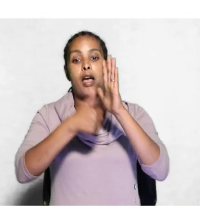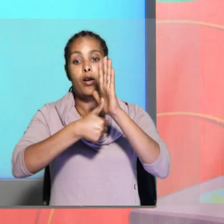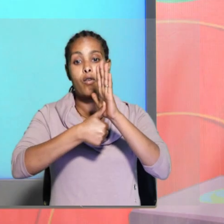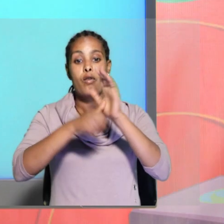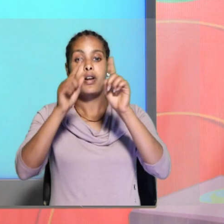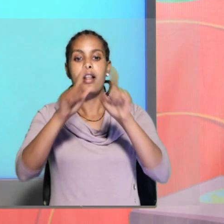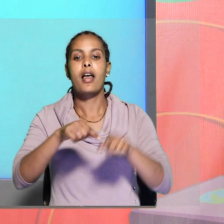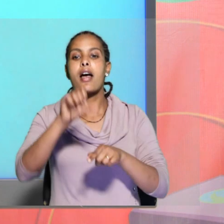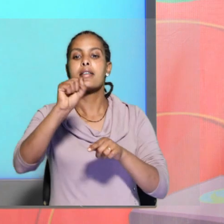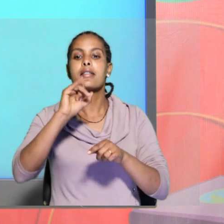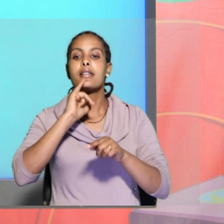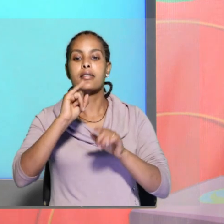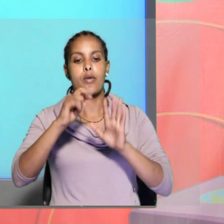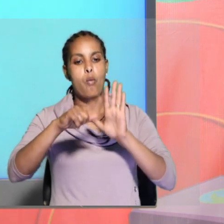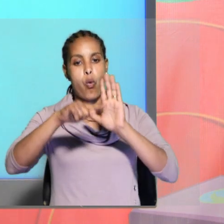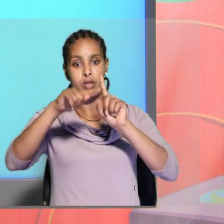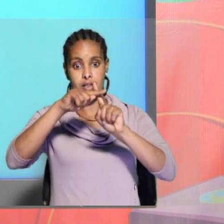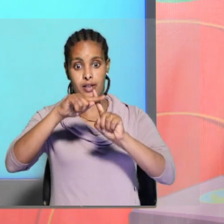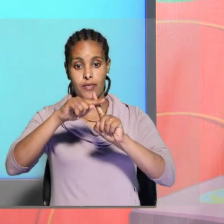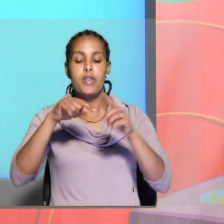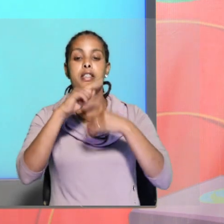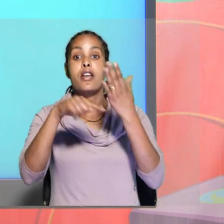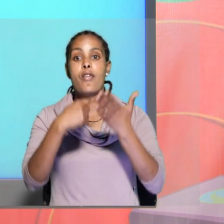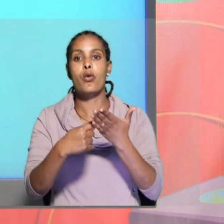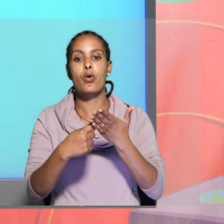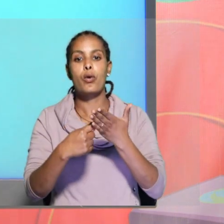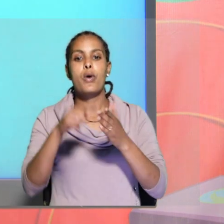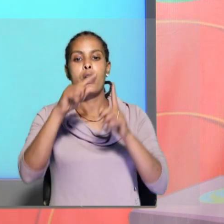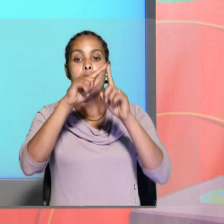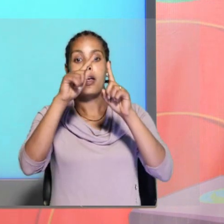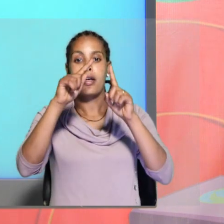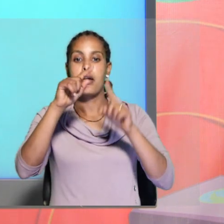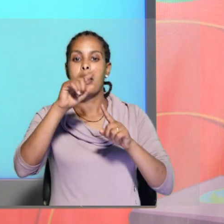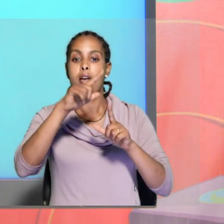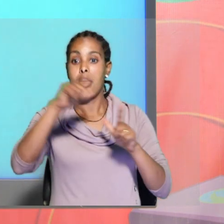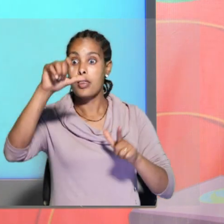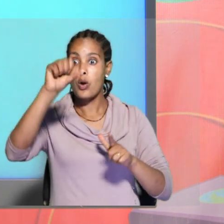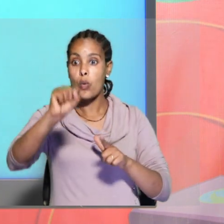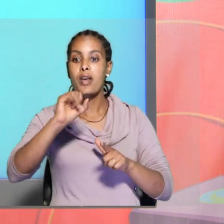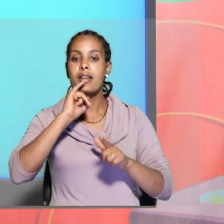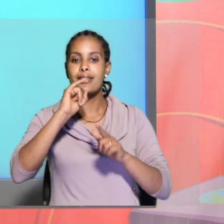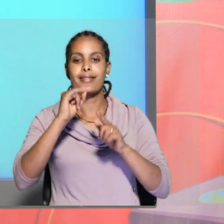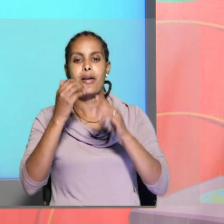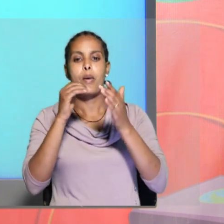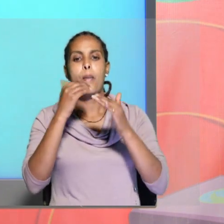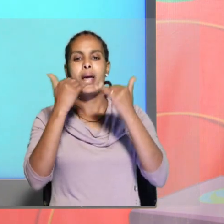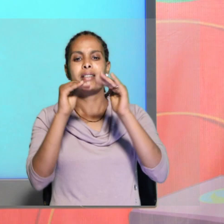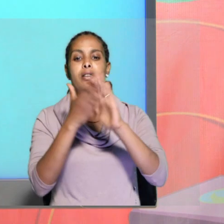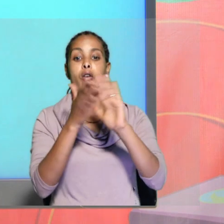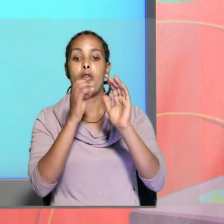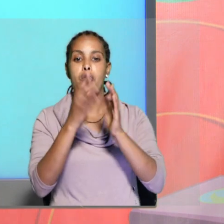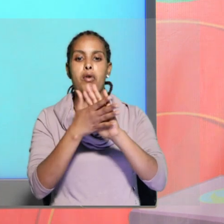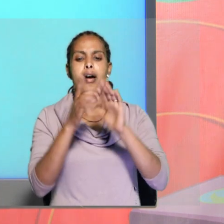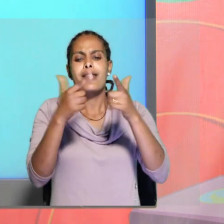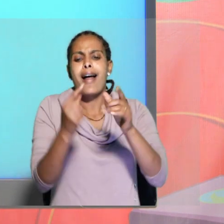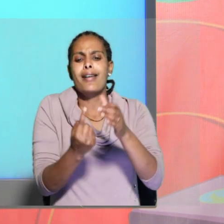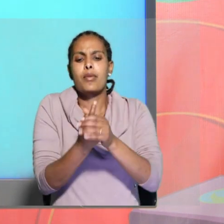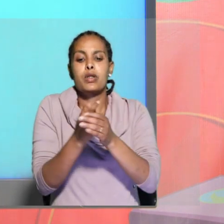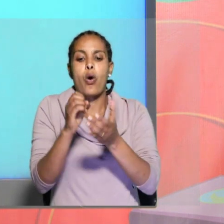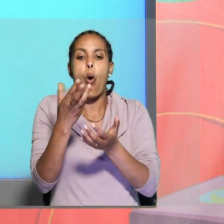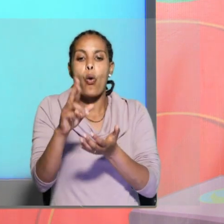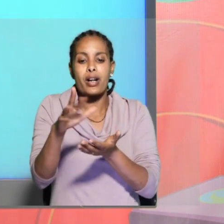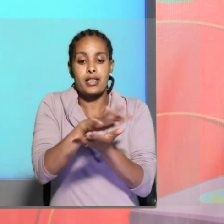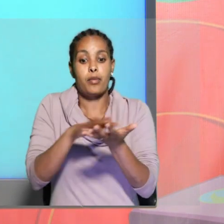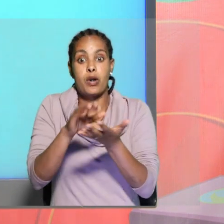is positive. Therefore, entropy is the measure of degree of randomness or disorder of